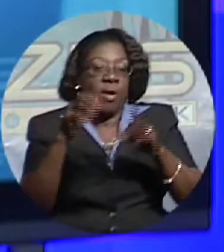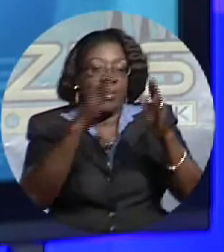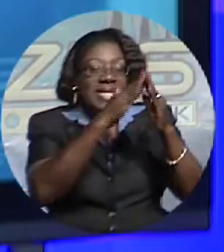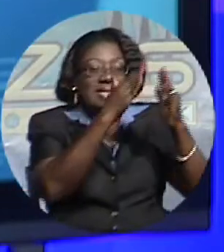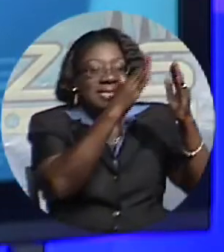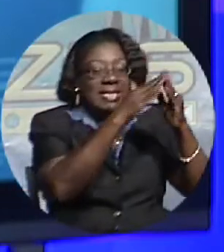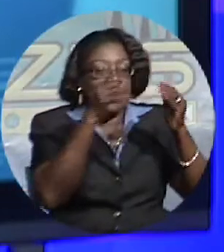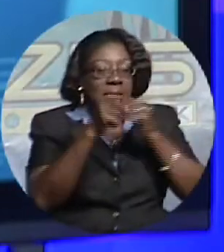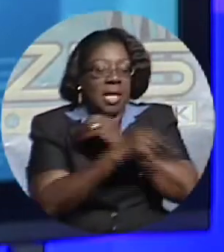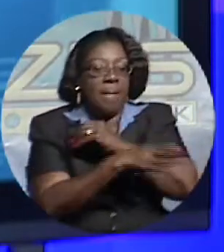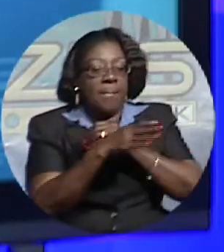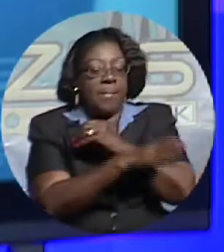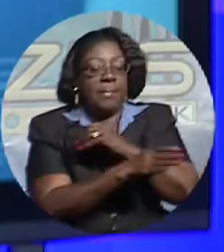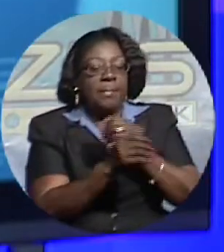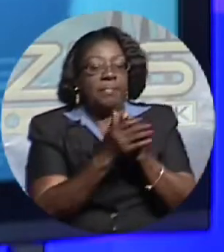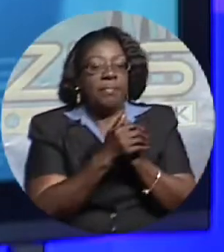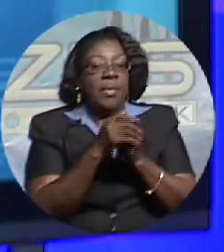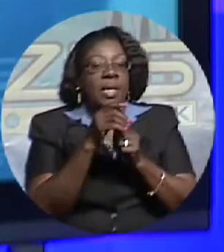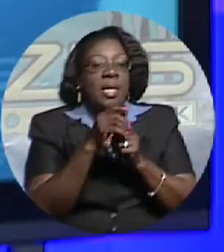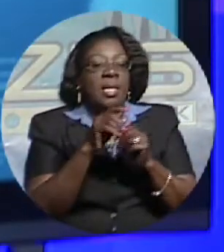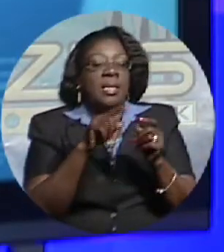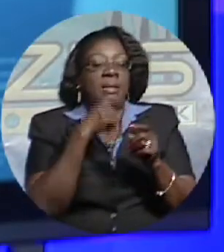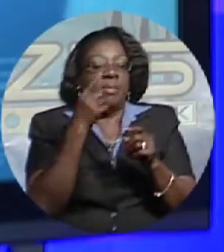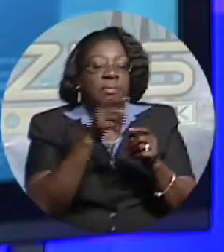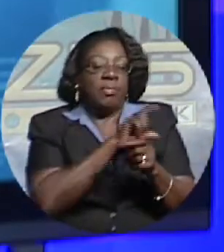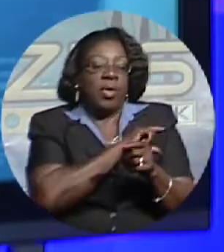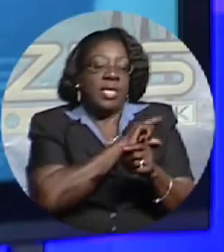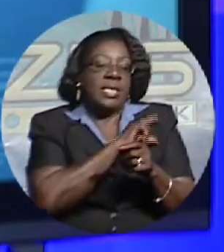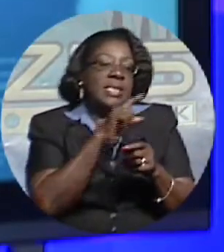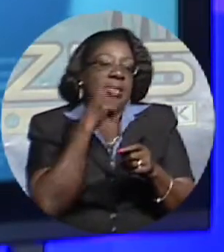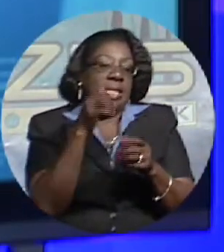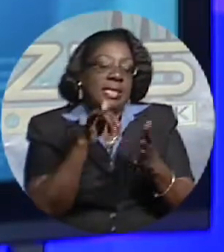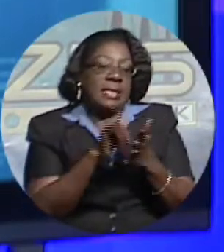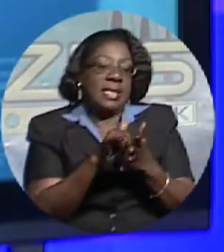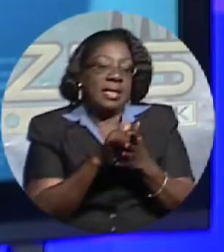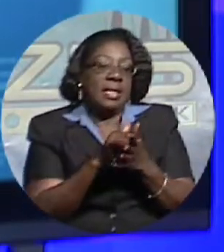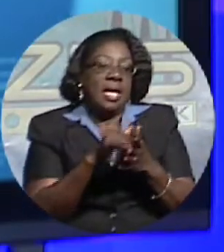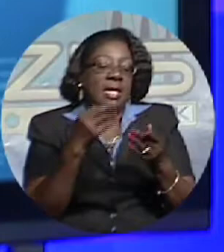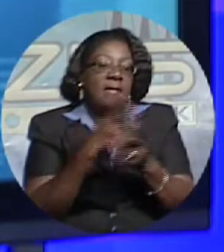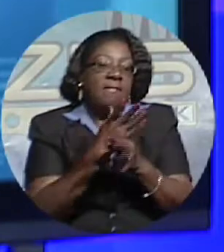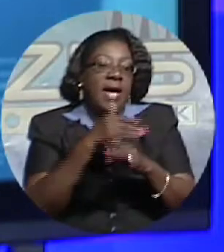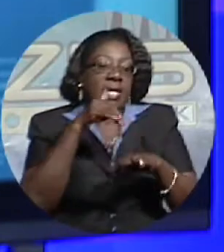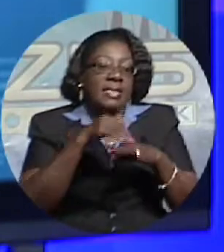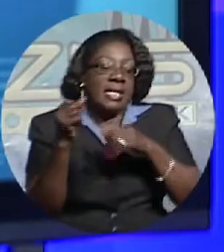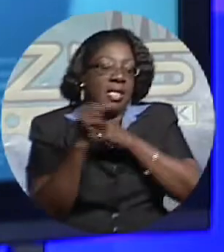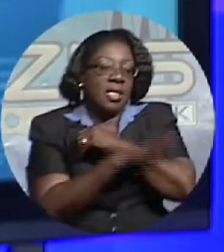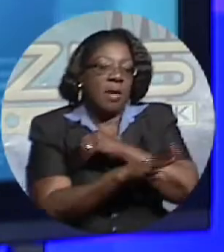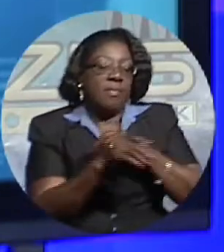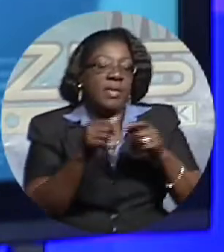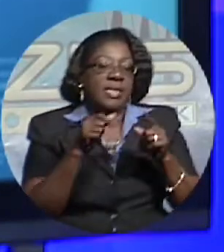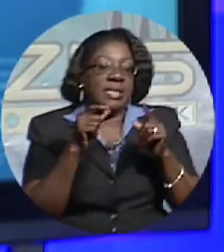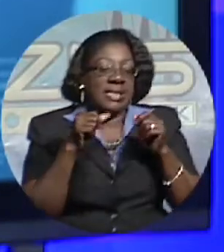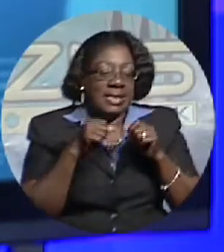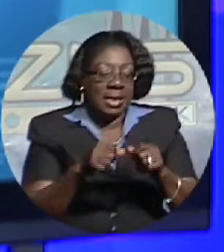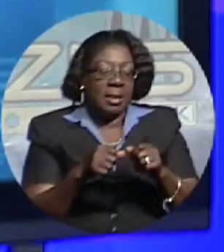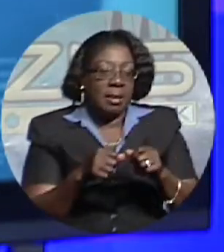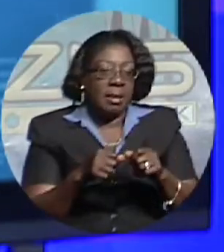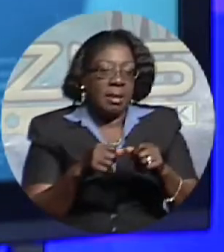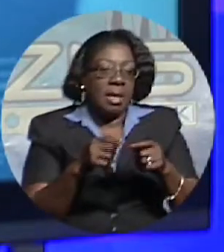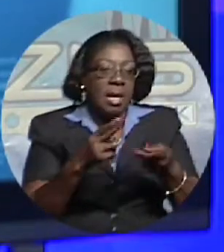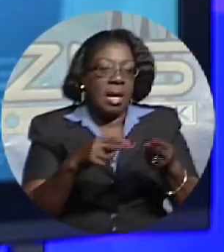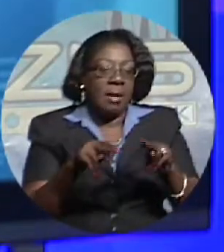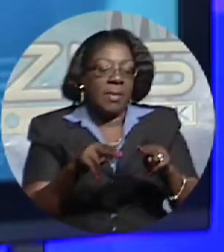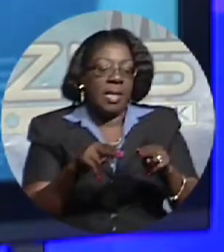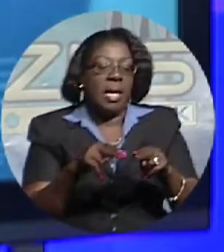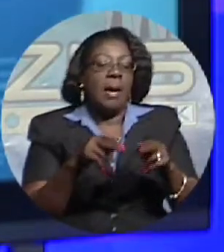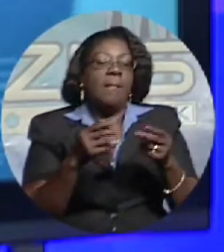Evans, who heads the fire branch of the Royal Bahamas Police Force, noted that fires at the dump are still flaring up, but every effort is